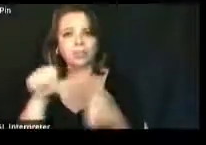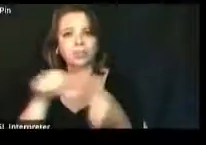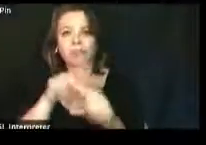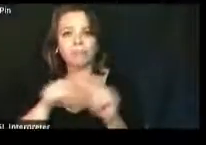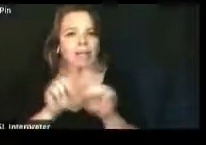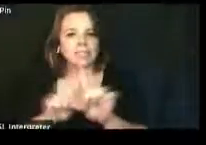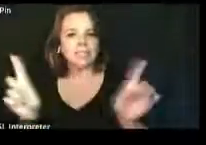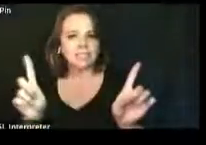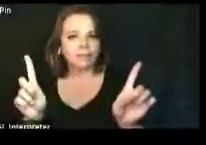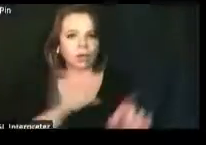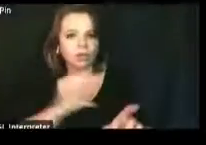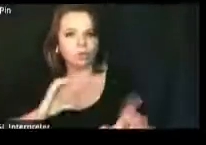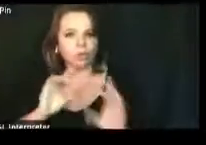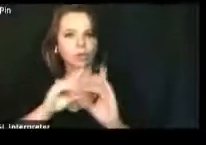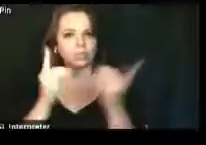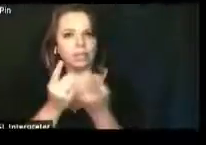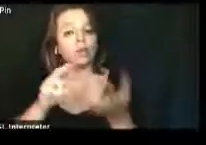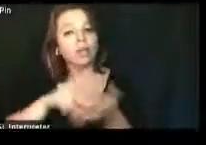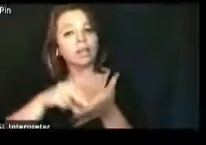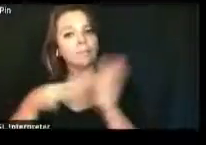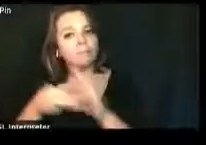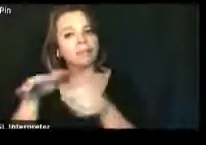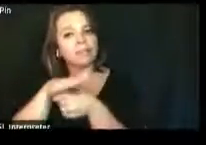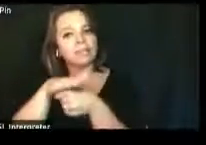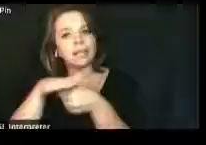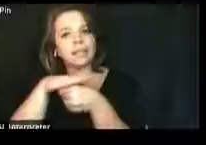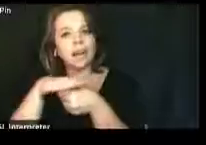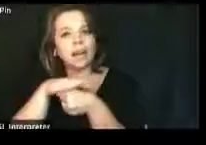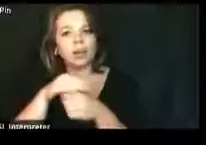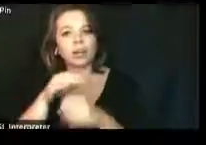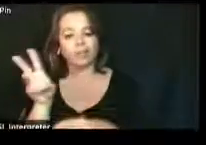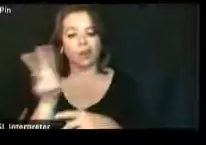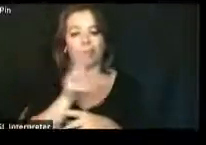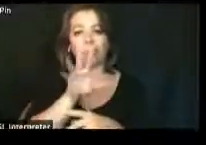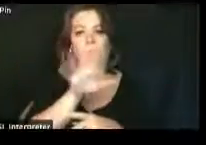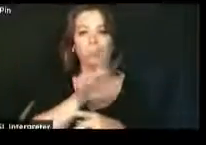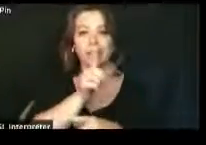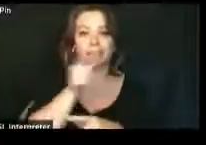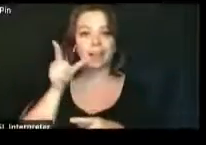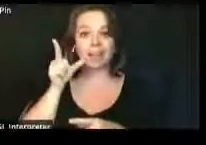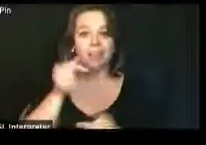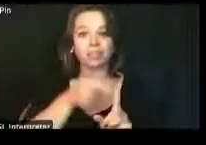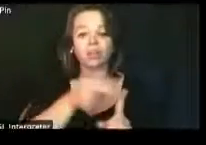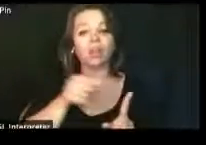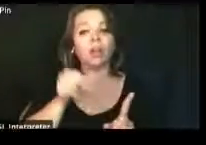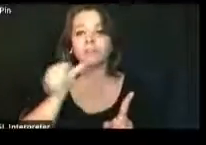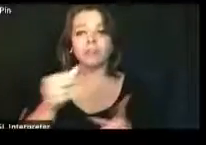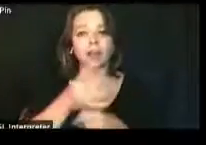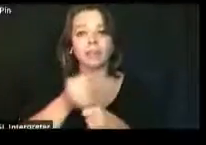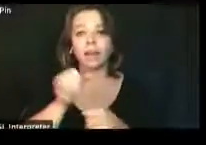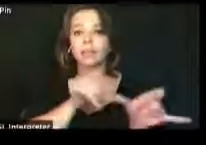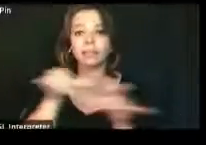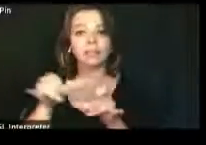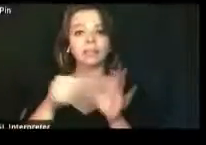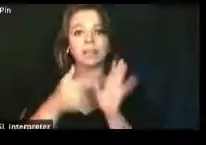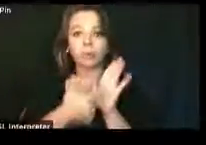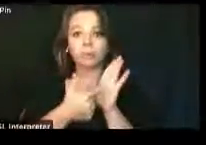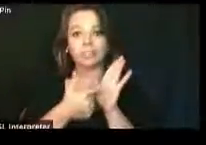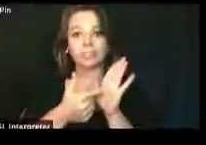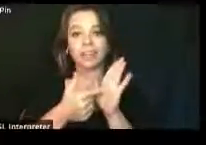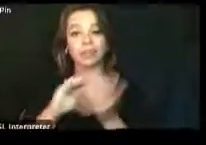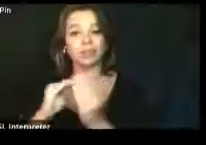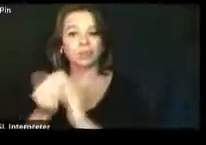that the areas that are located westward of the city of Lancaster are not getting the same representation as the